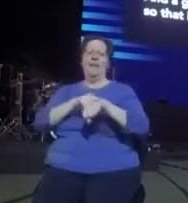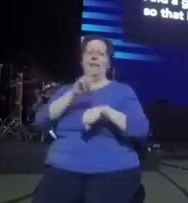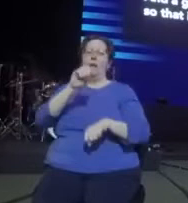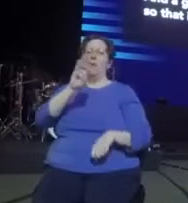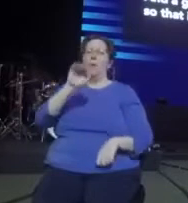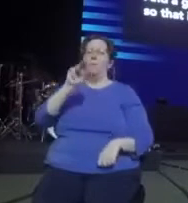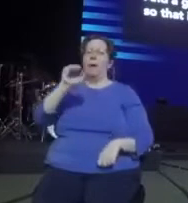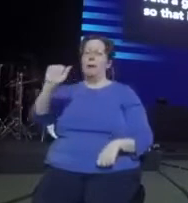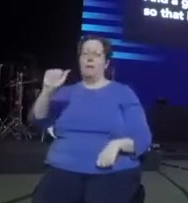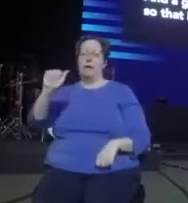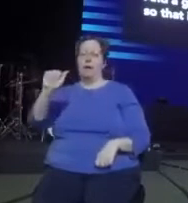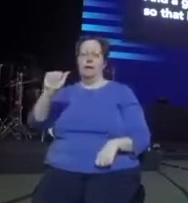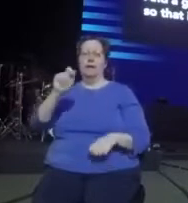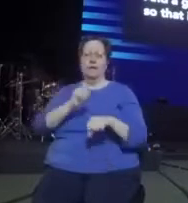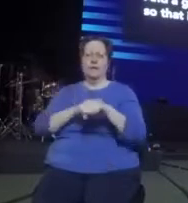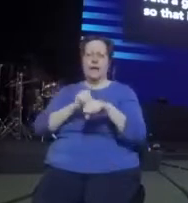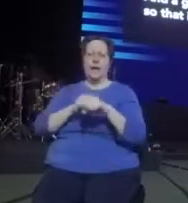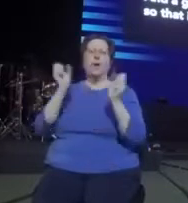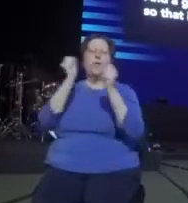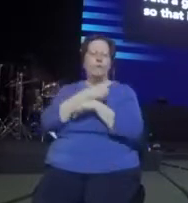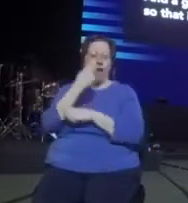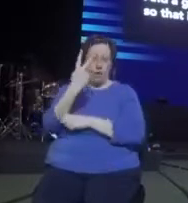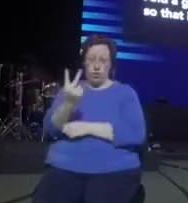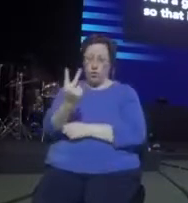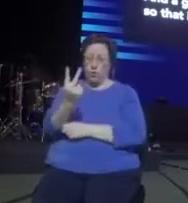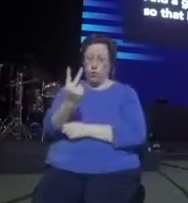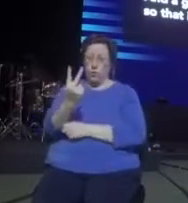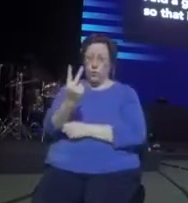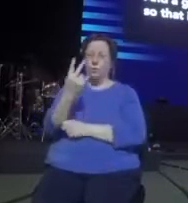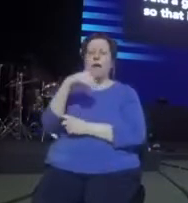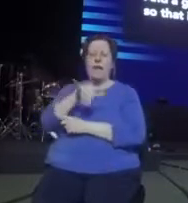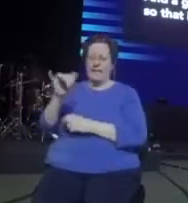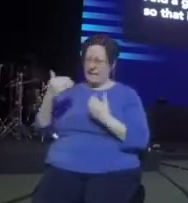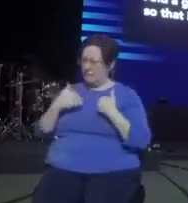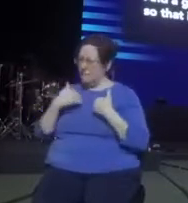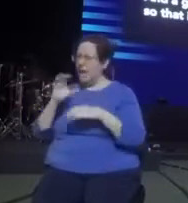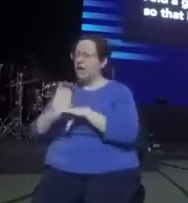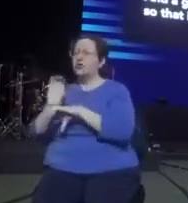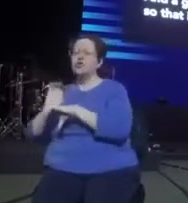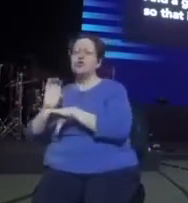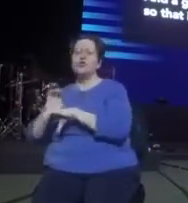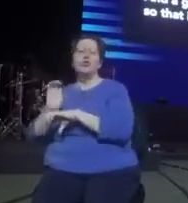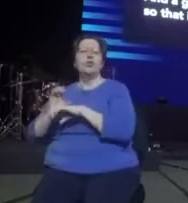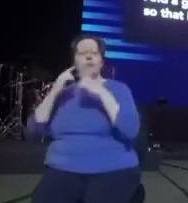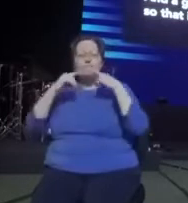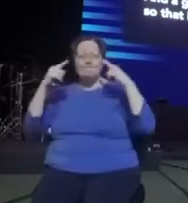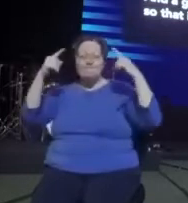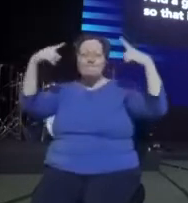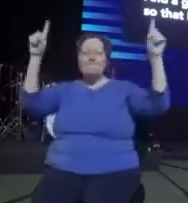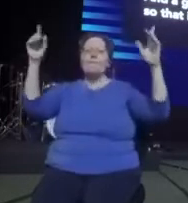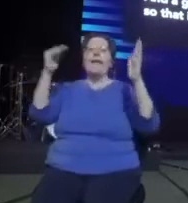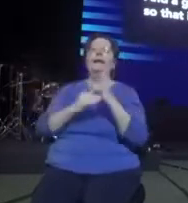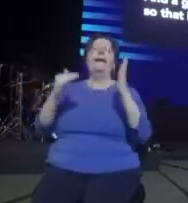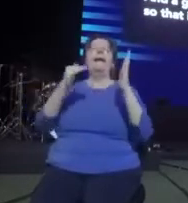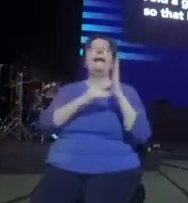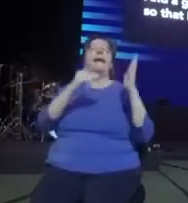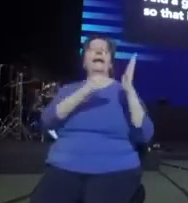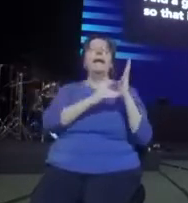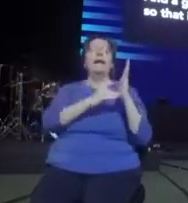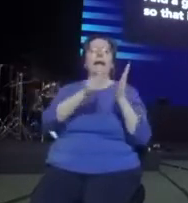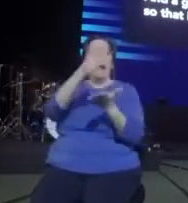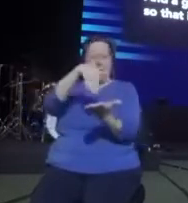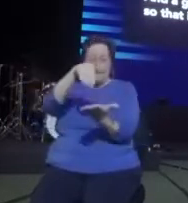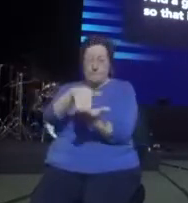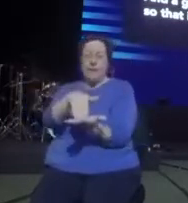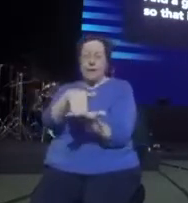Obama administration. We fought two of them and still had church and still got through it over and over again. In the middle of